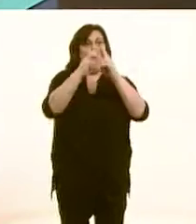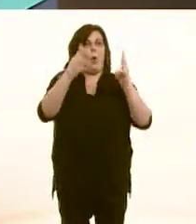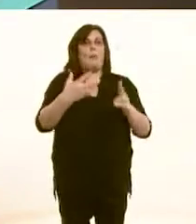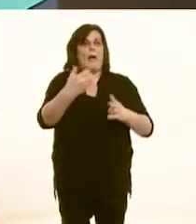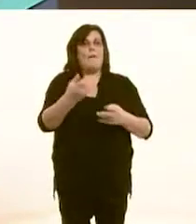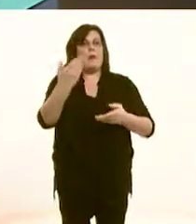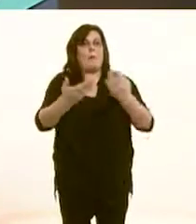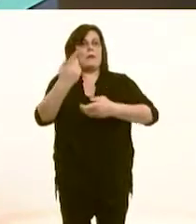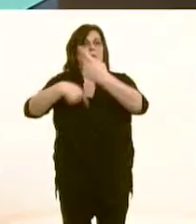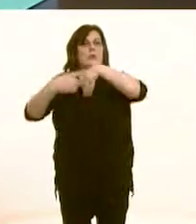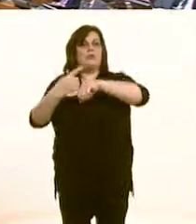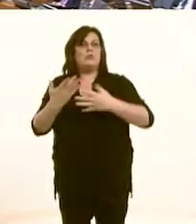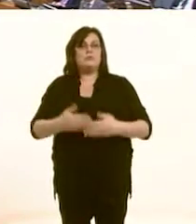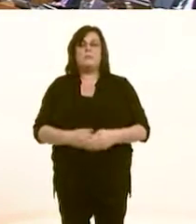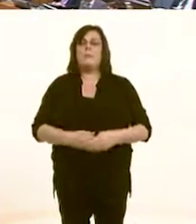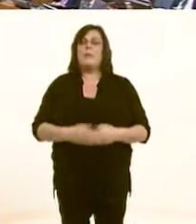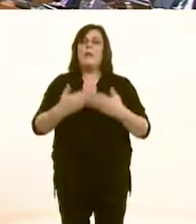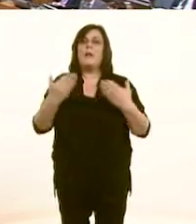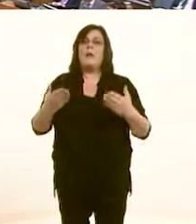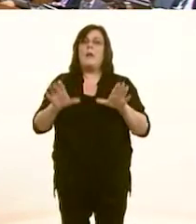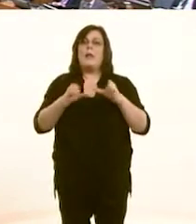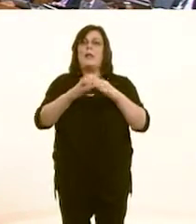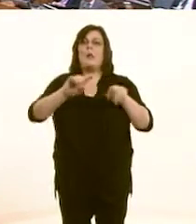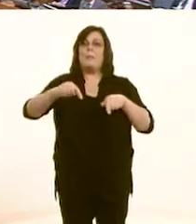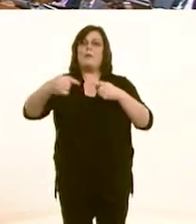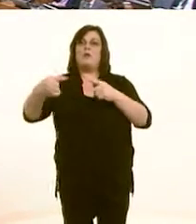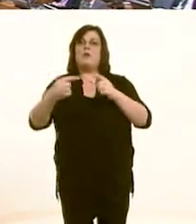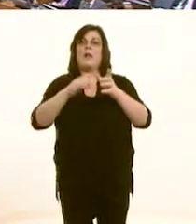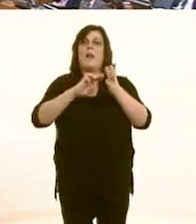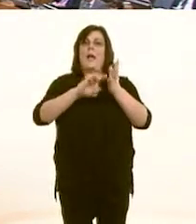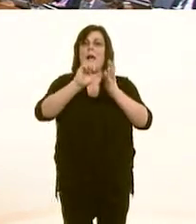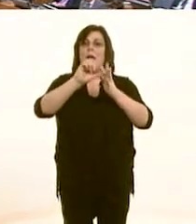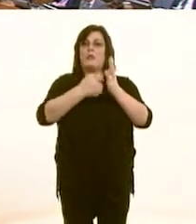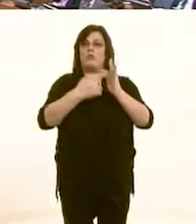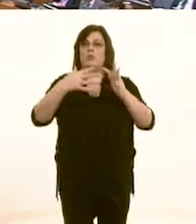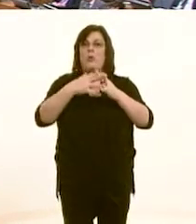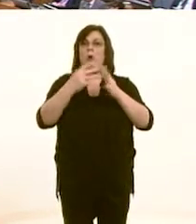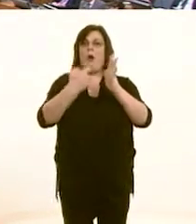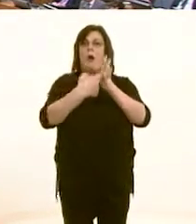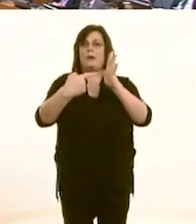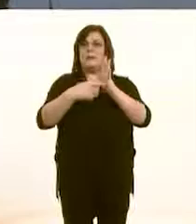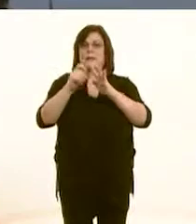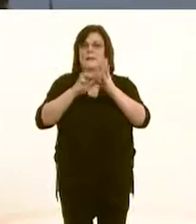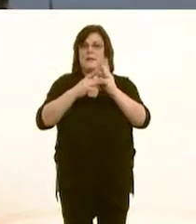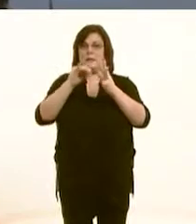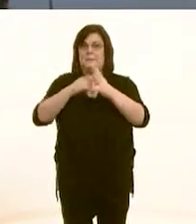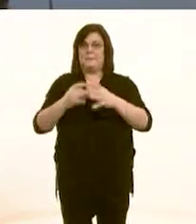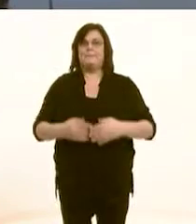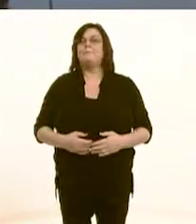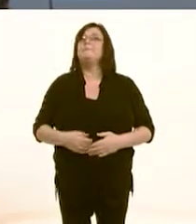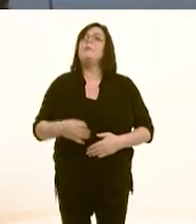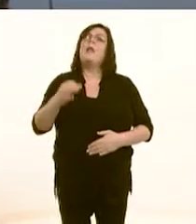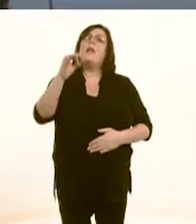And finally, Leader of the Opposition, Andrew Archie-Davis. Thank you, Presiding Officer. First Minister, the Anglesey Air